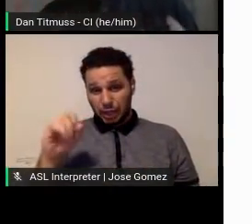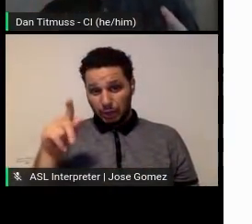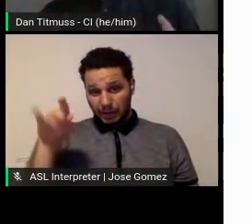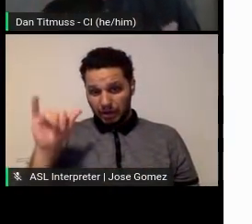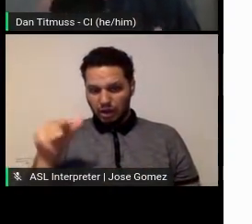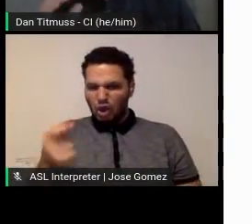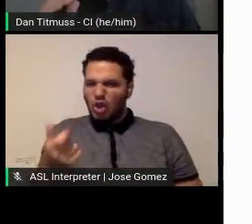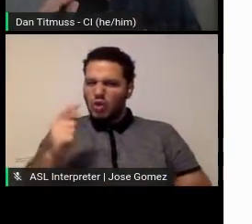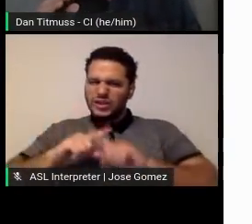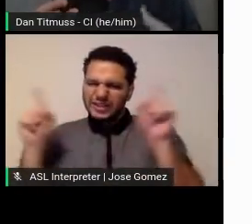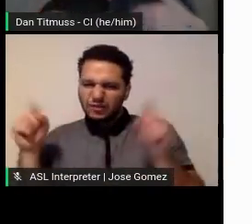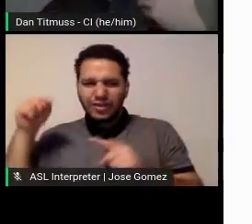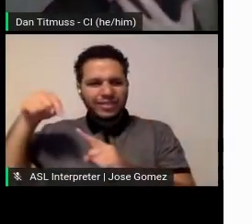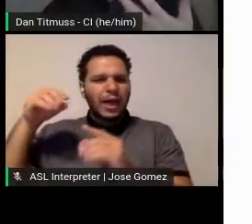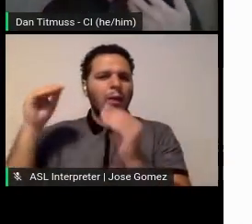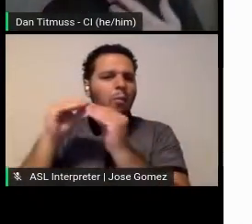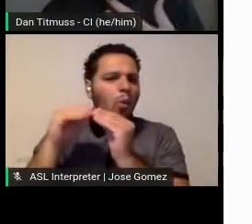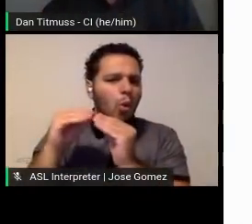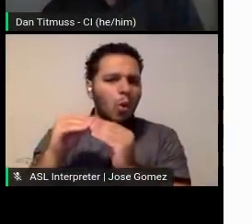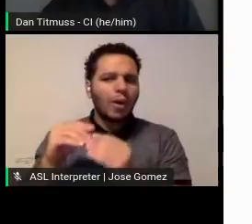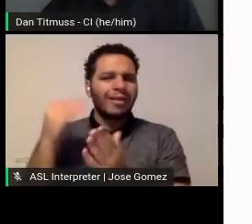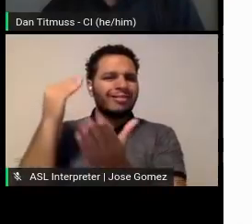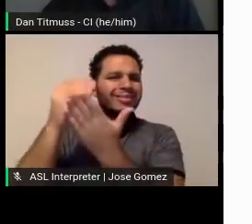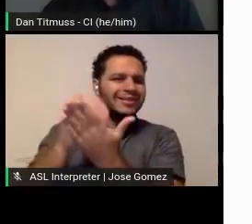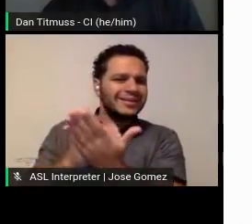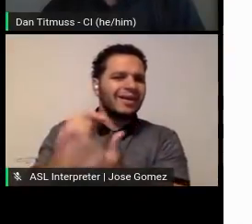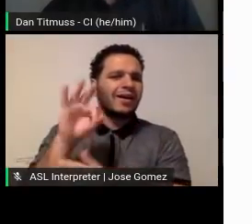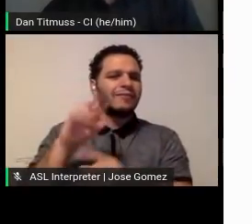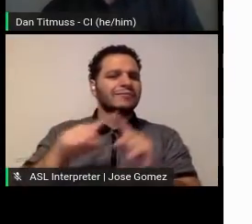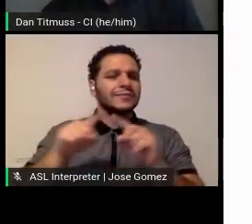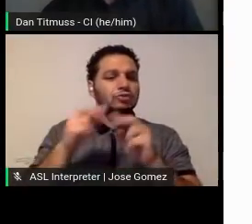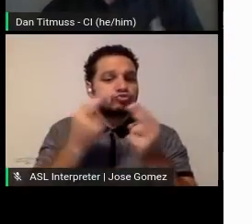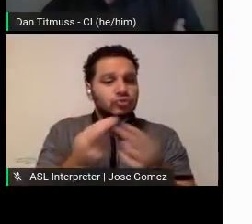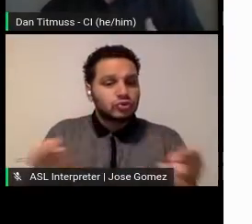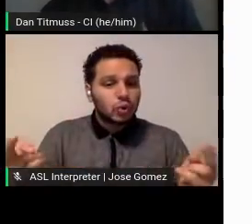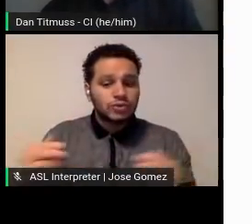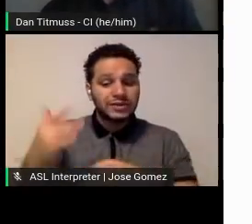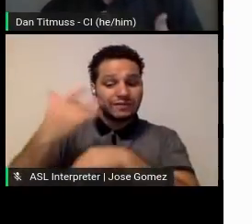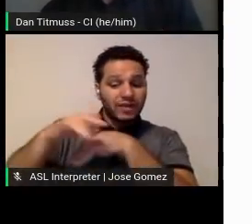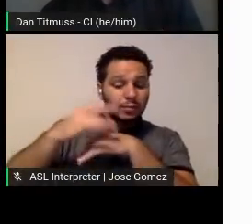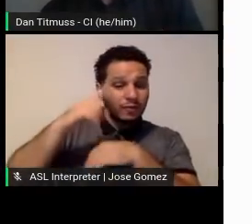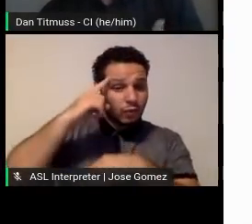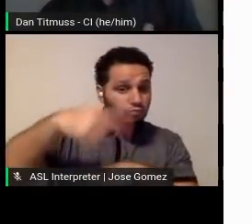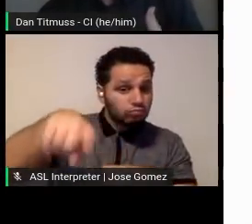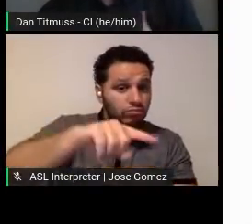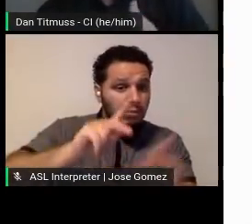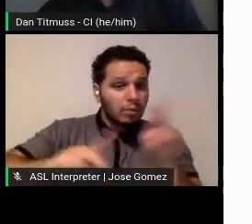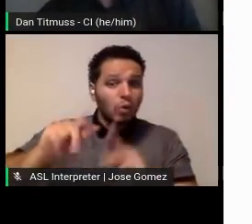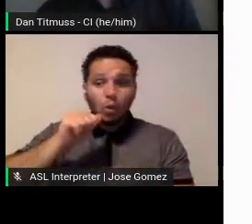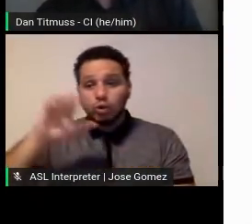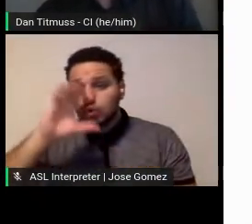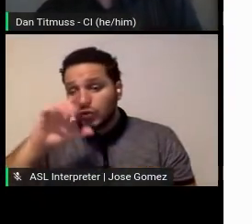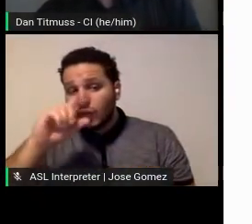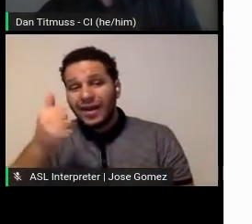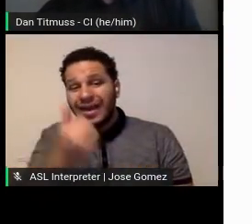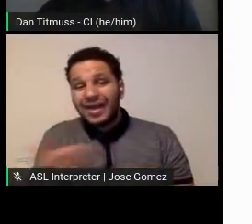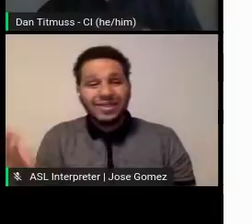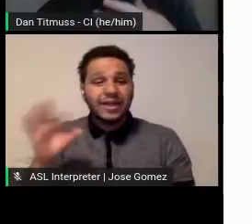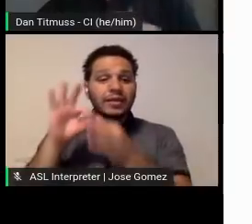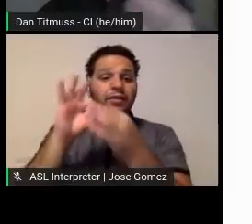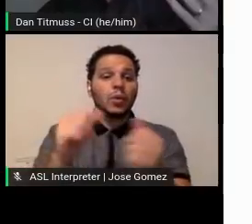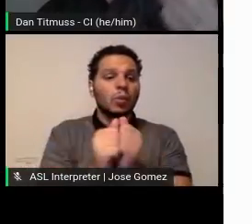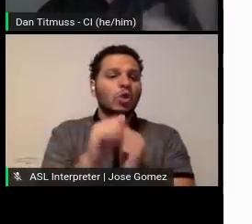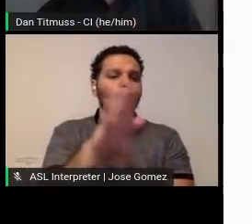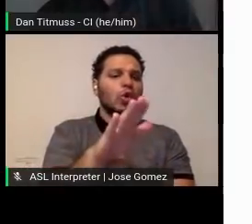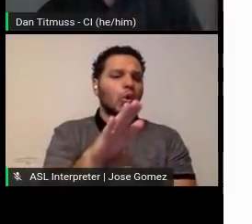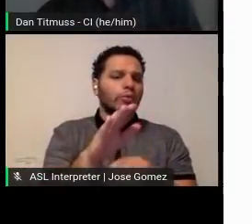this as more of a list of resources available for if people were to search for anything to do with your genre,